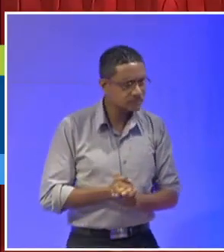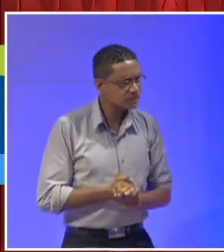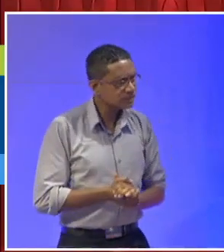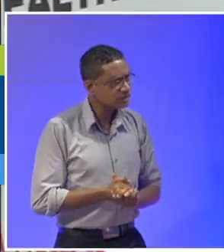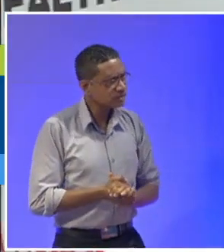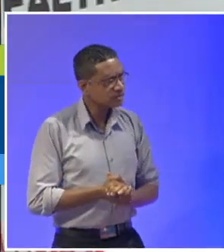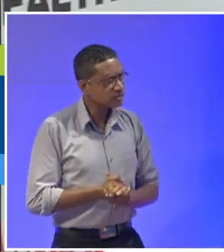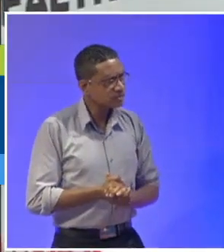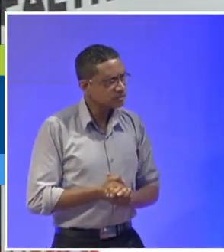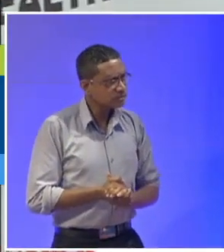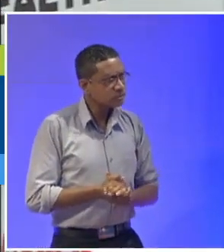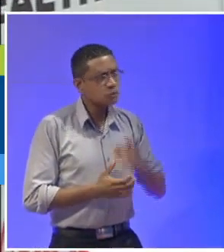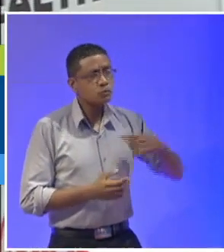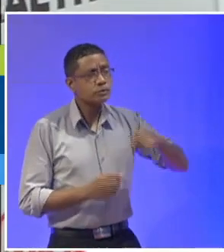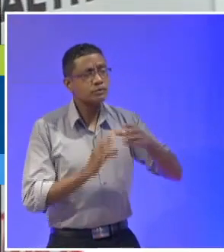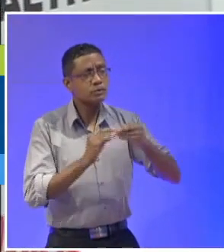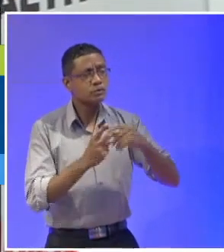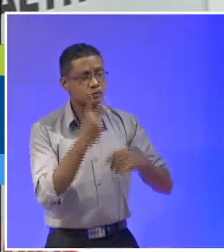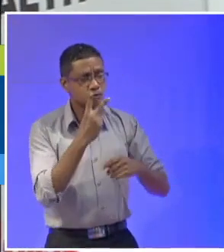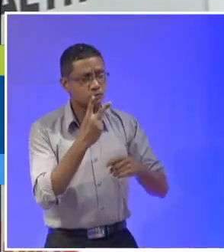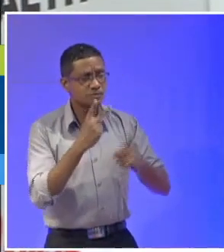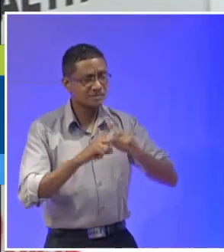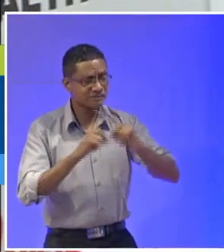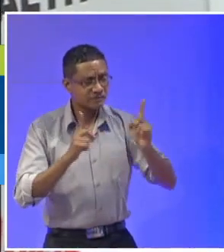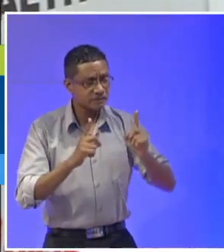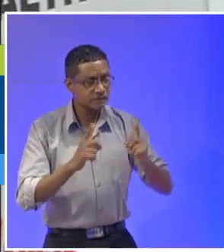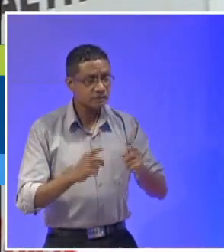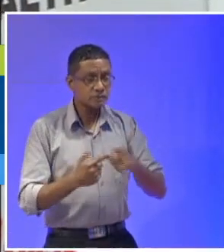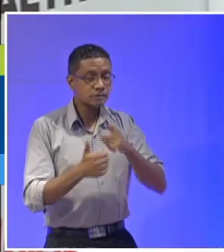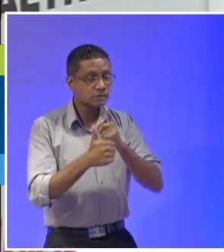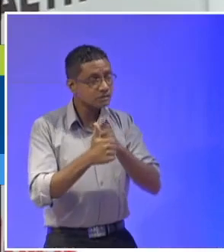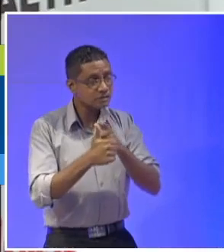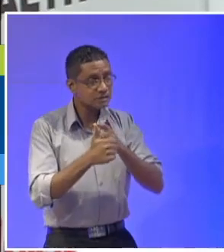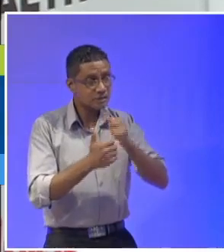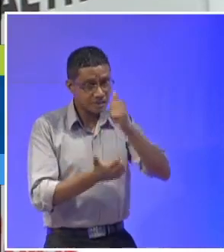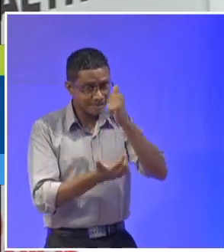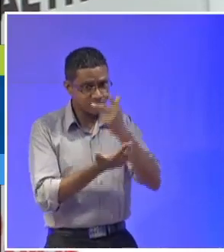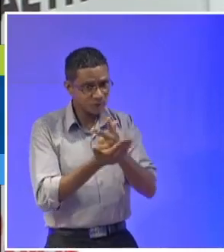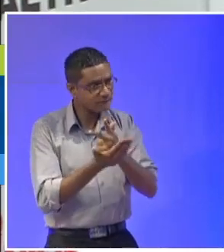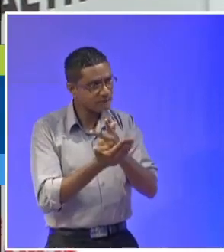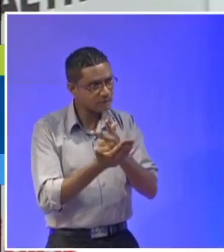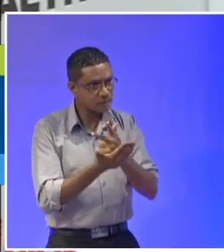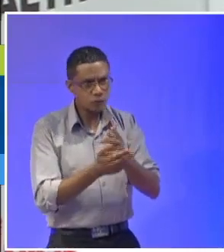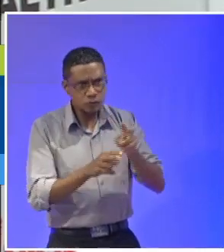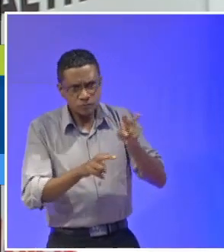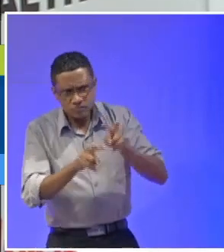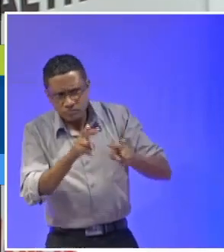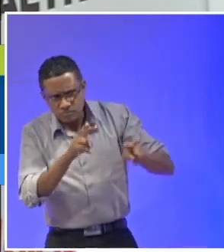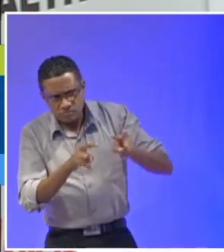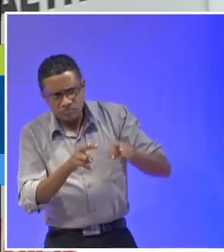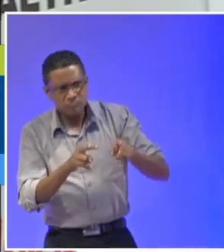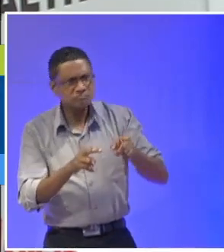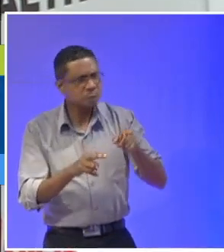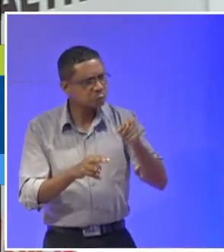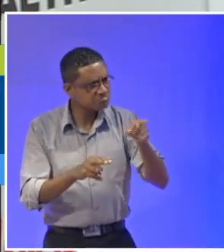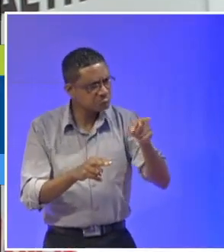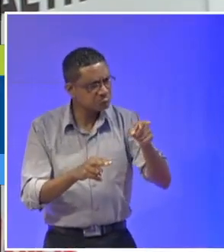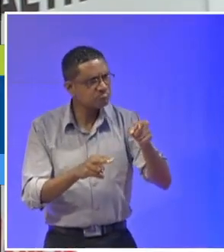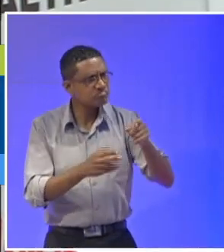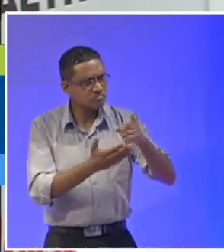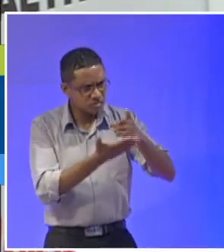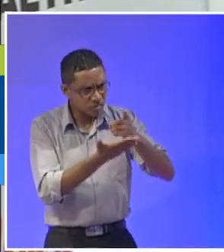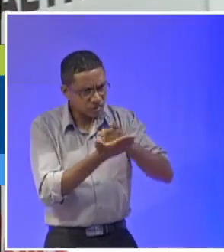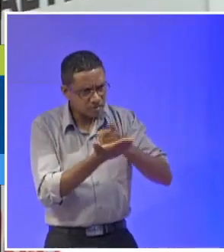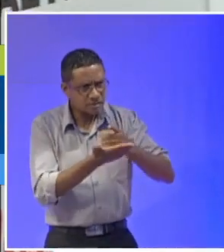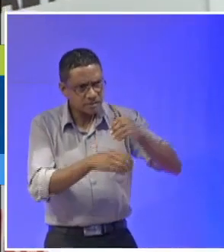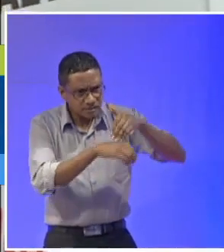So we're talking about two different things. The actual approval is looking at quality in terms of the documentation that is sent, the technical